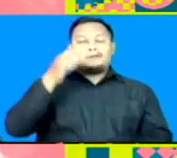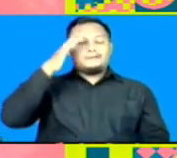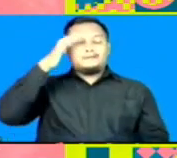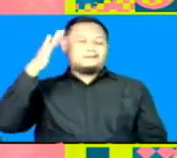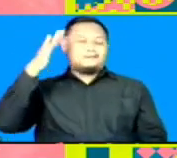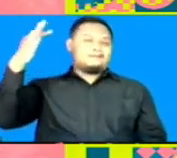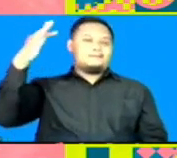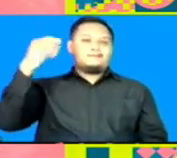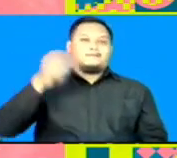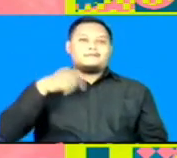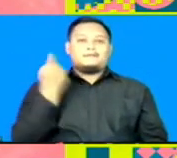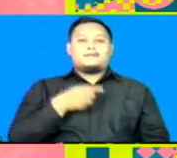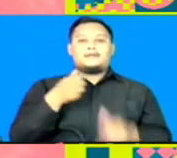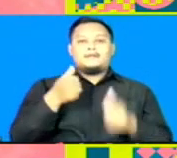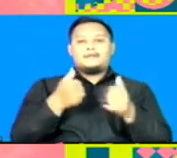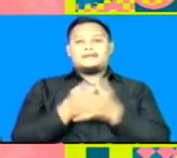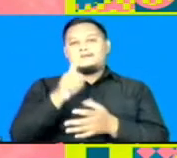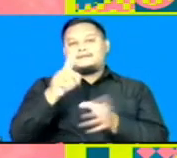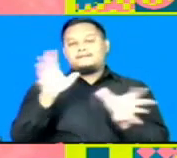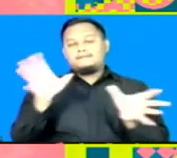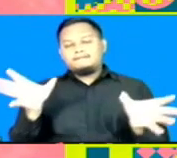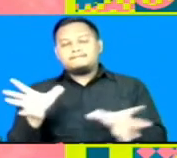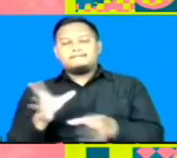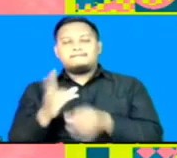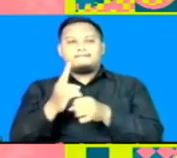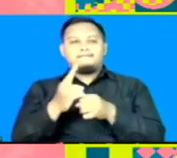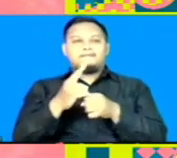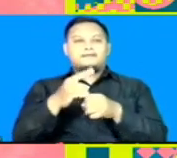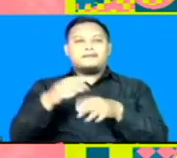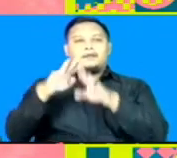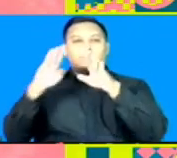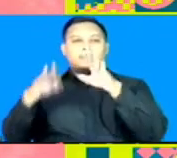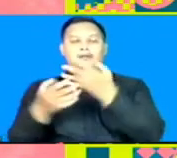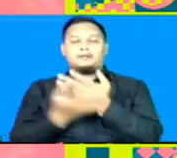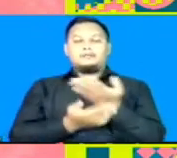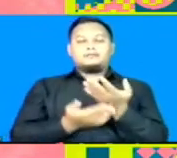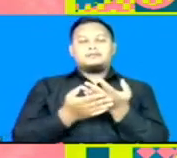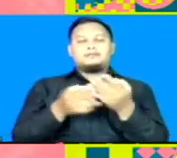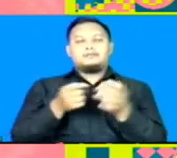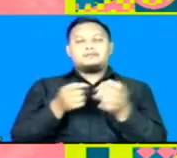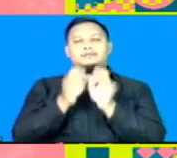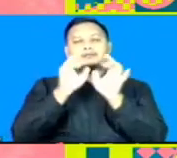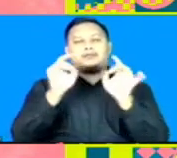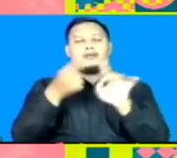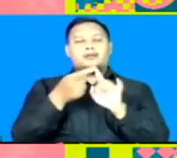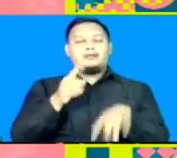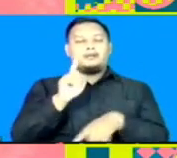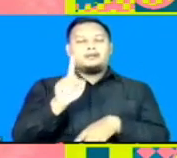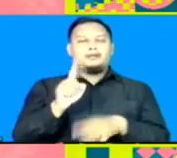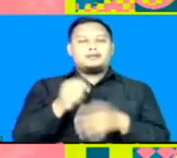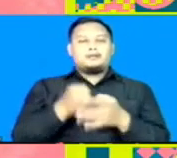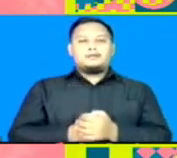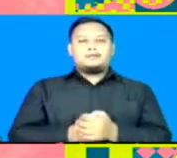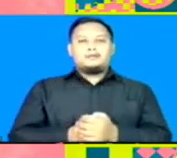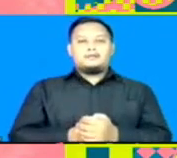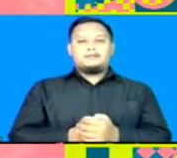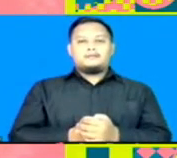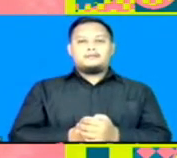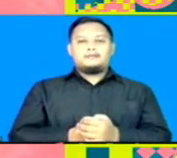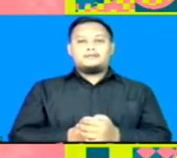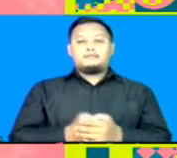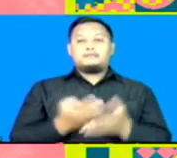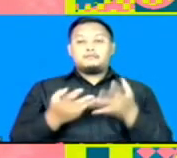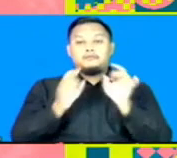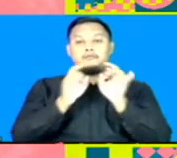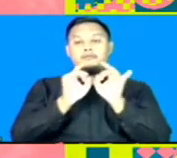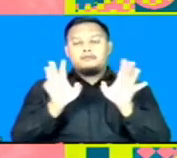Tunggal Ika. I mean that different level of development among the G20 members should not divide us. Instead, it